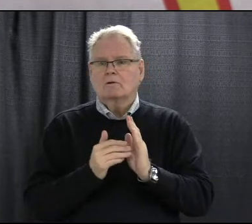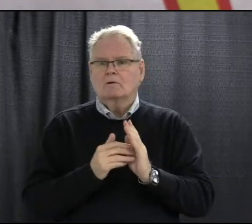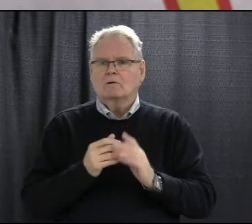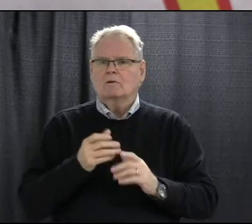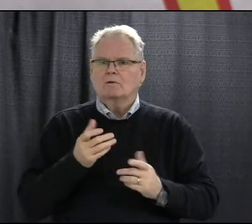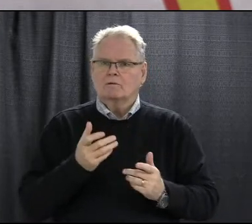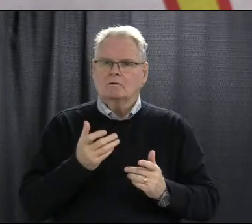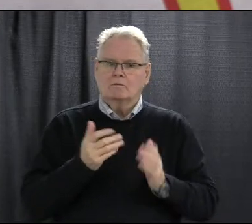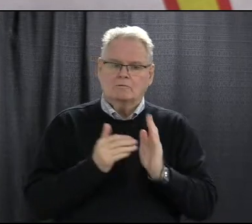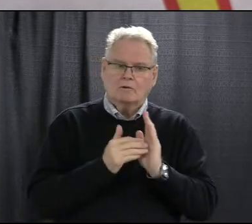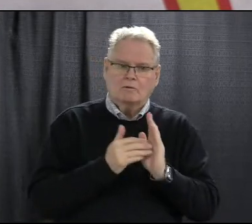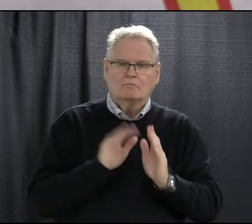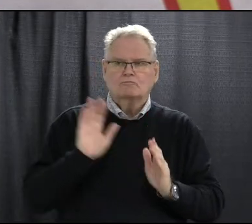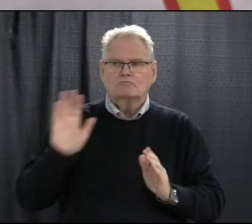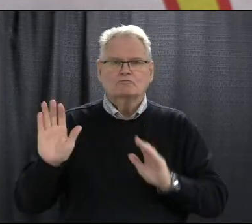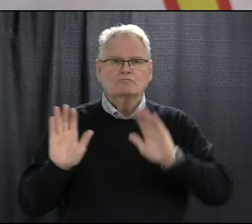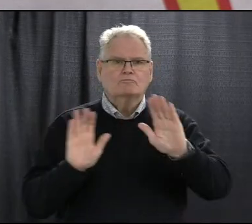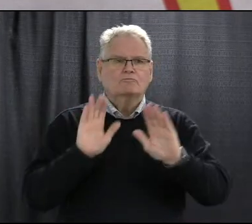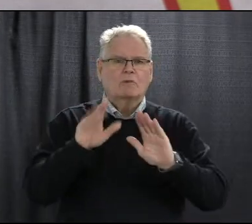On the ground,